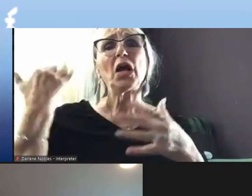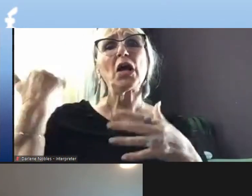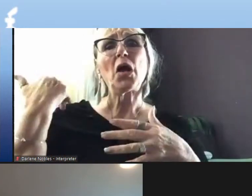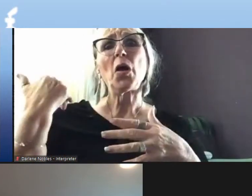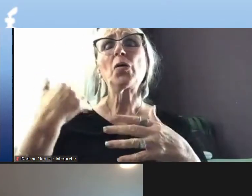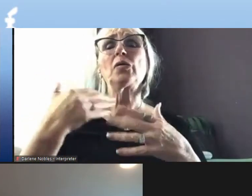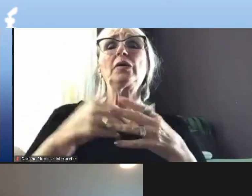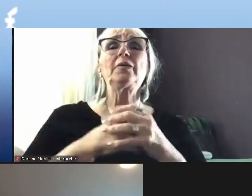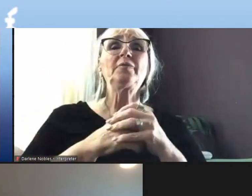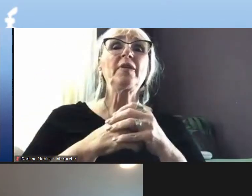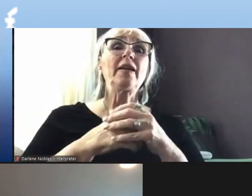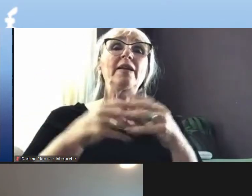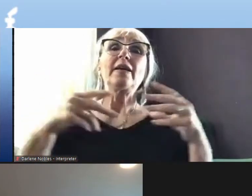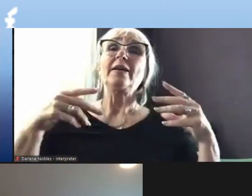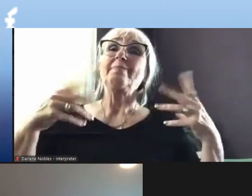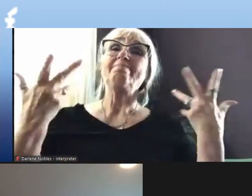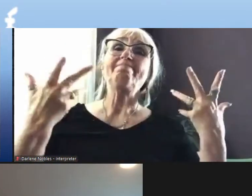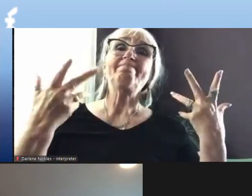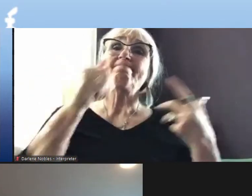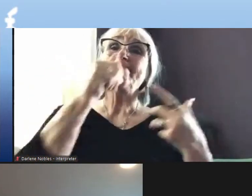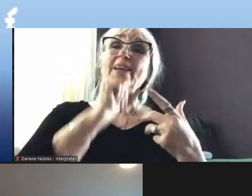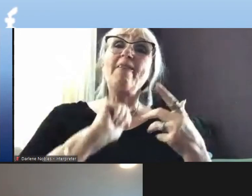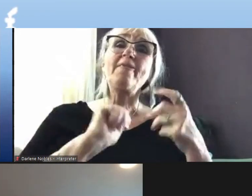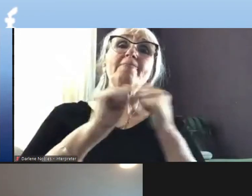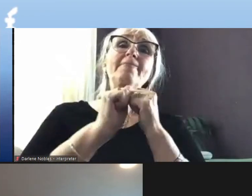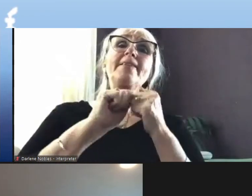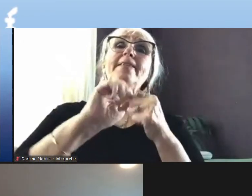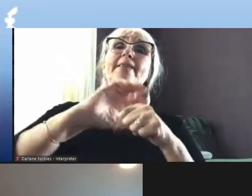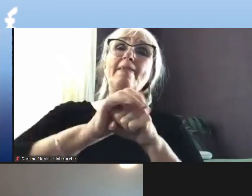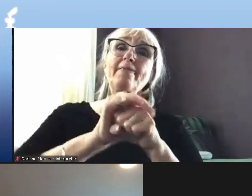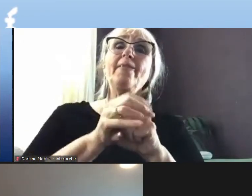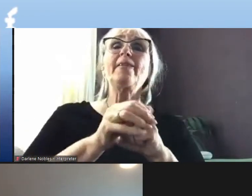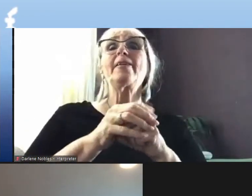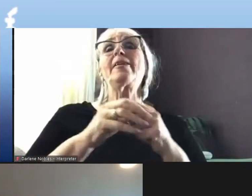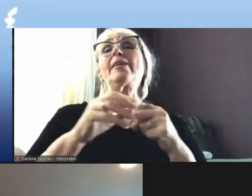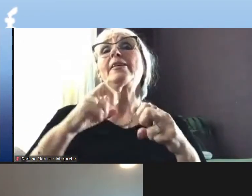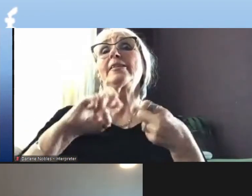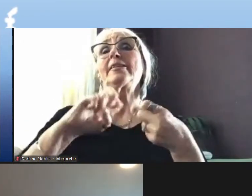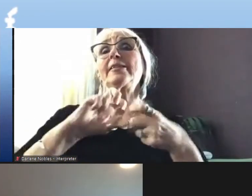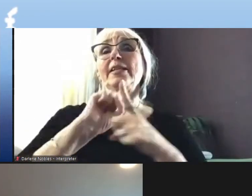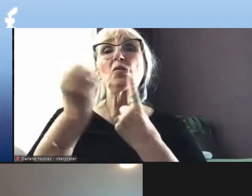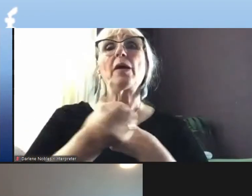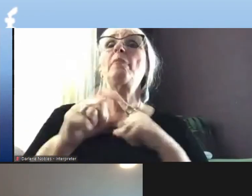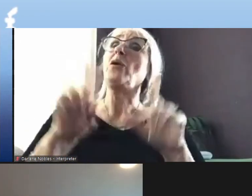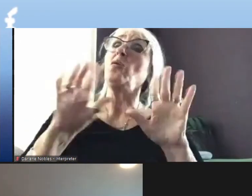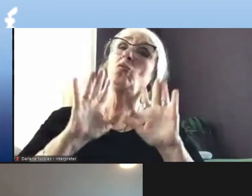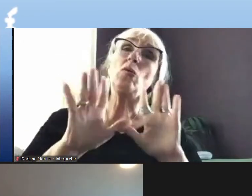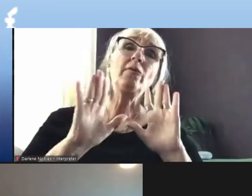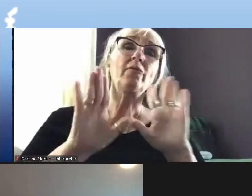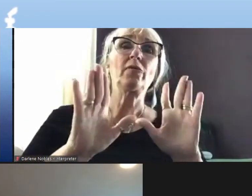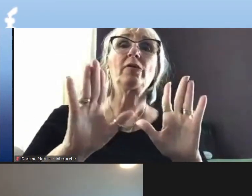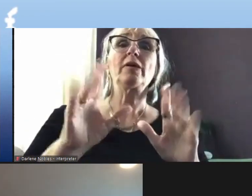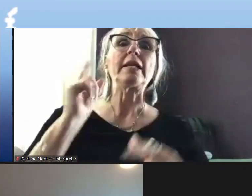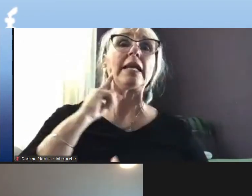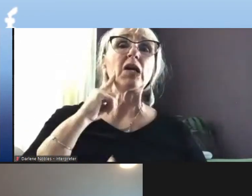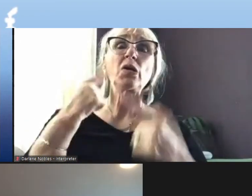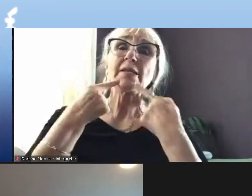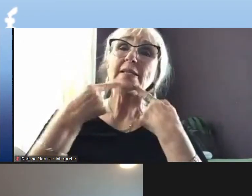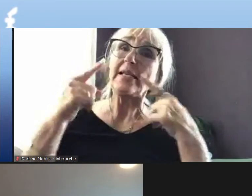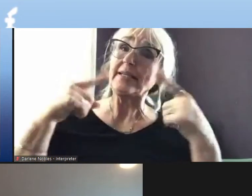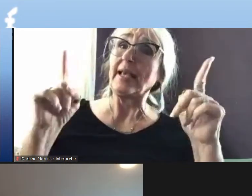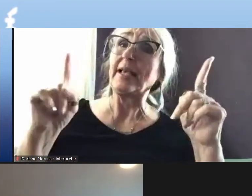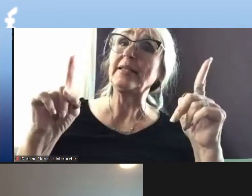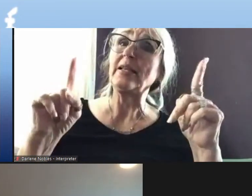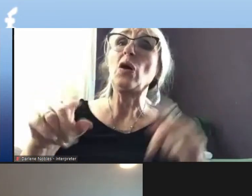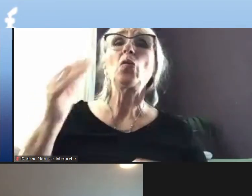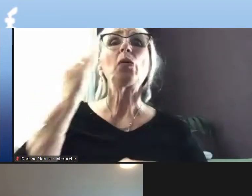COVID-19 situation, but it's great to hear the success that we knew would happen. And I want to